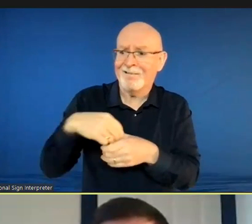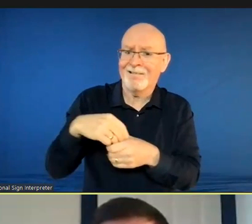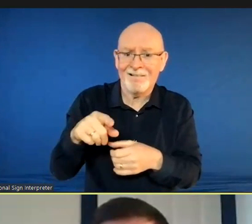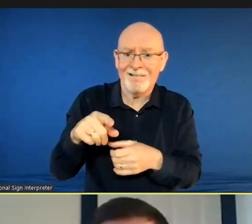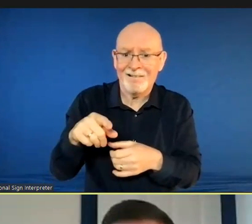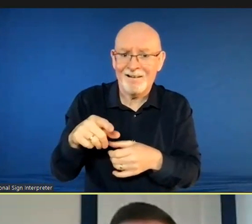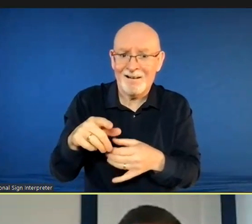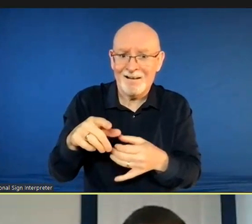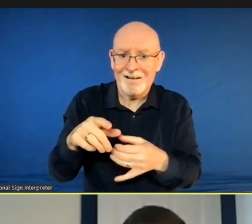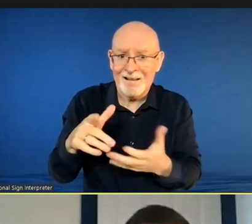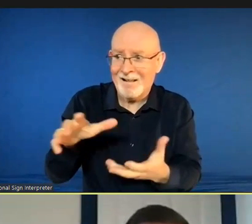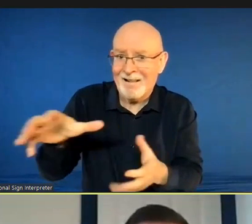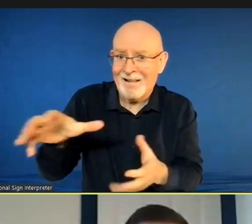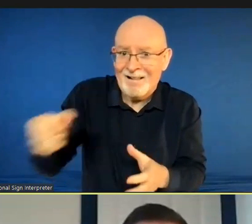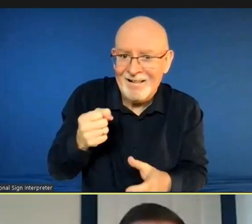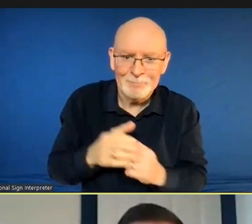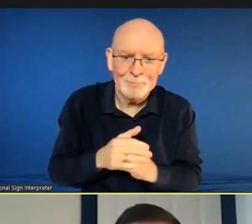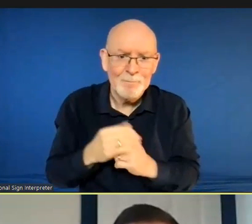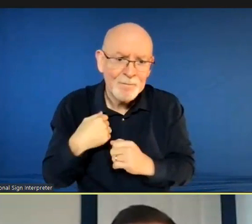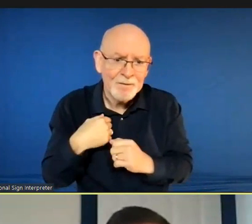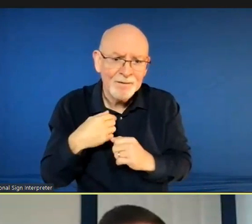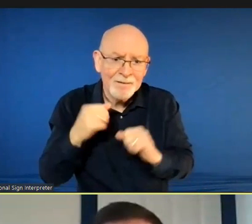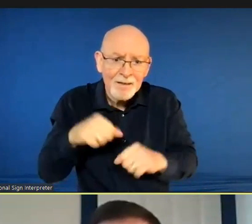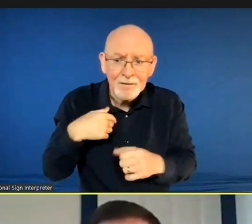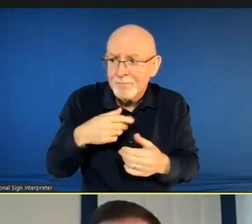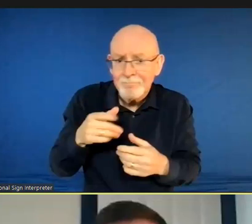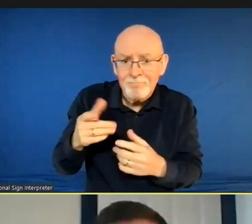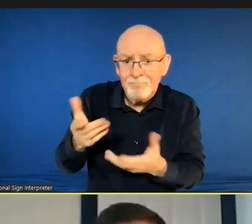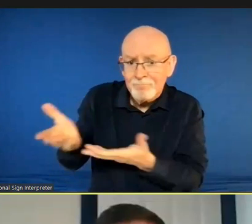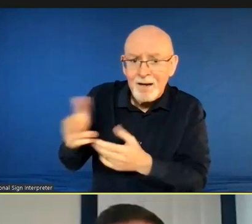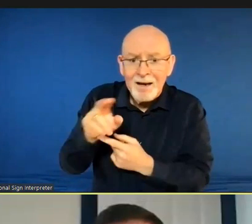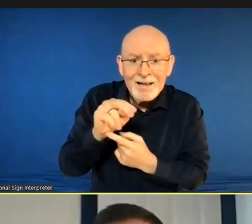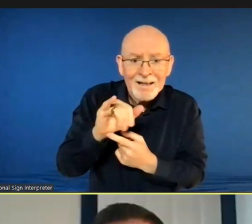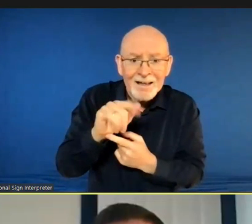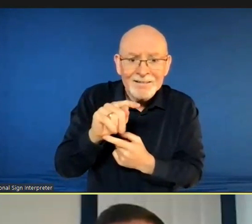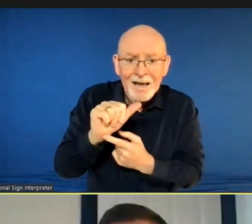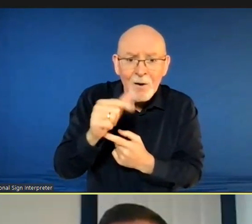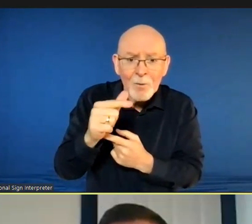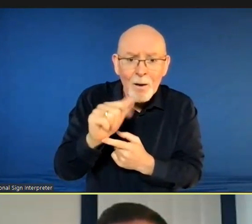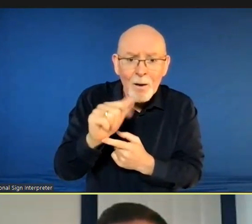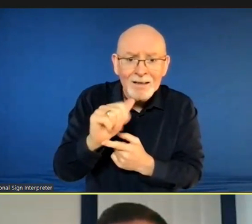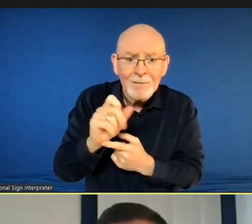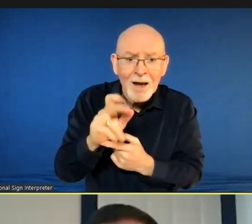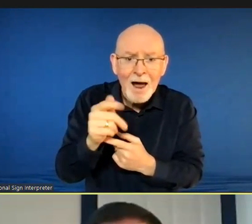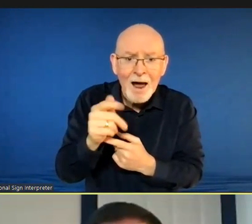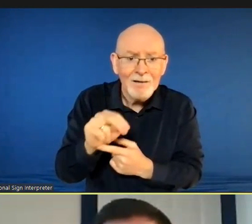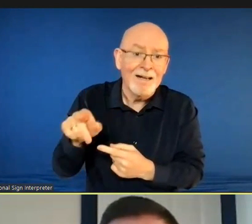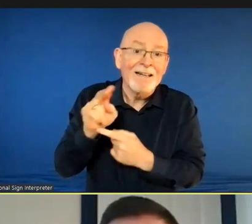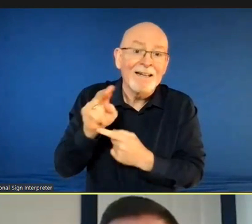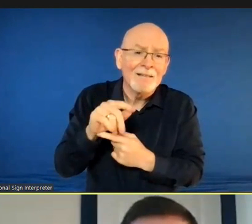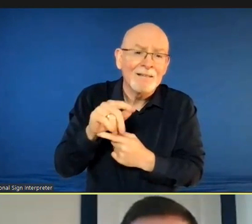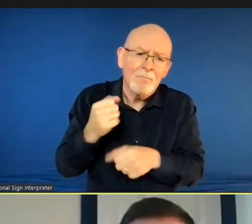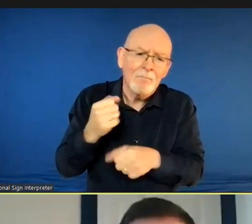deaf community. Nita is going to talk briefly about some of the projects and programs that can make a huge impact on a deaf child's